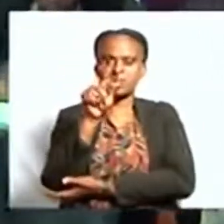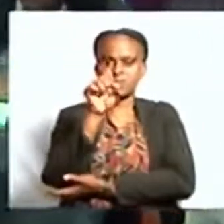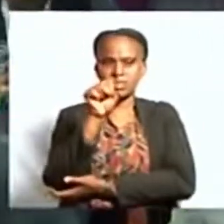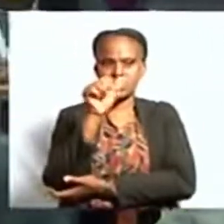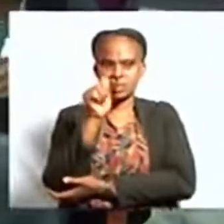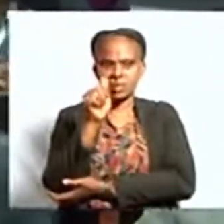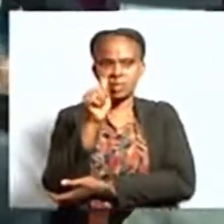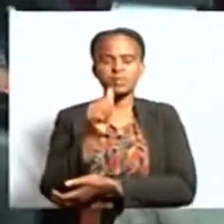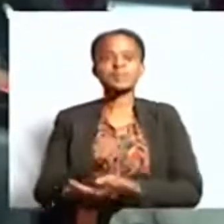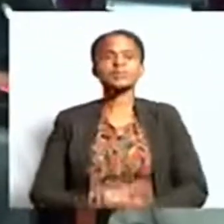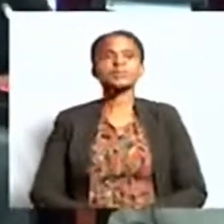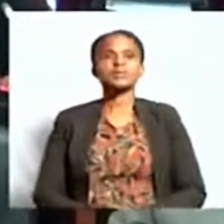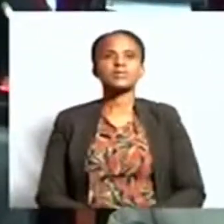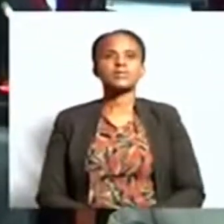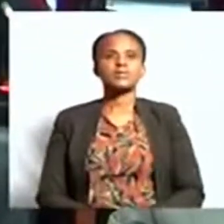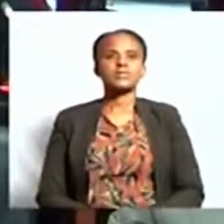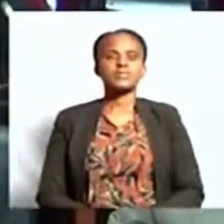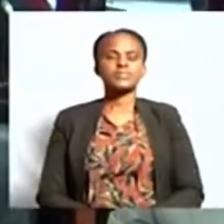Agency.